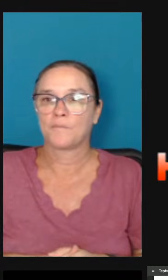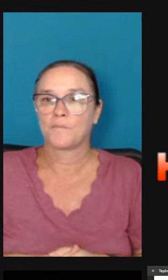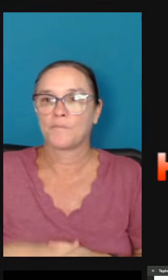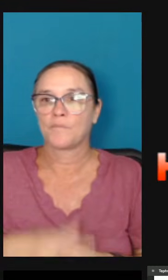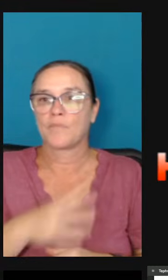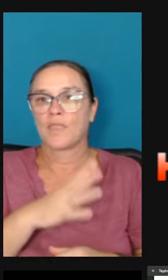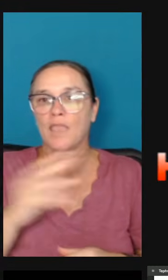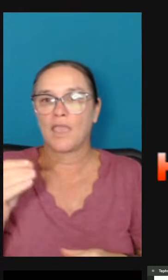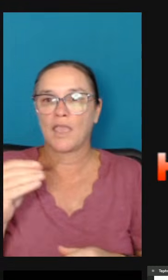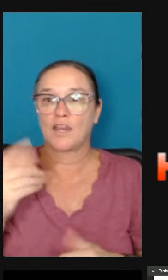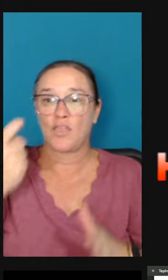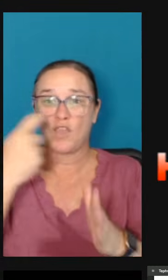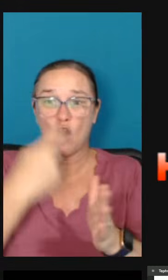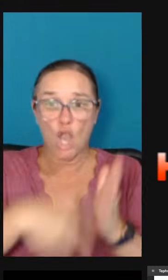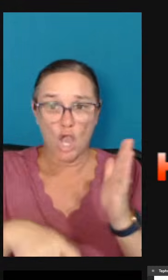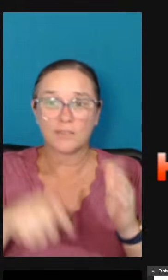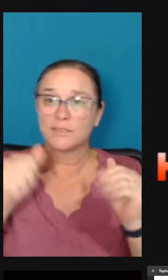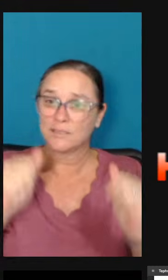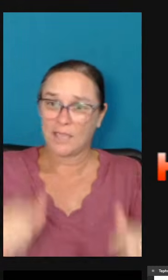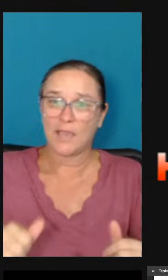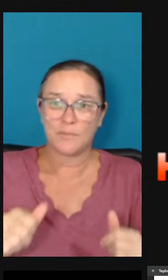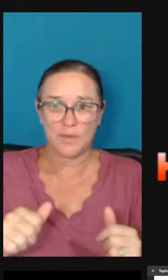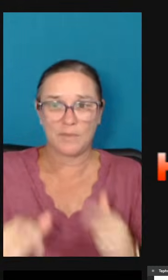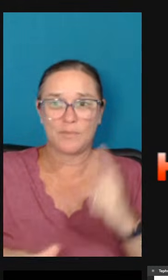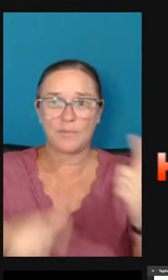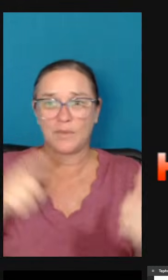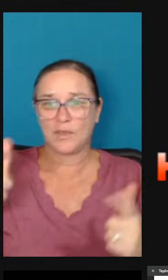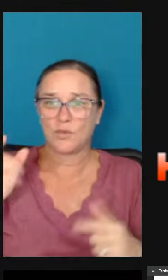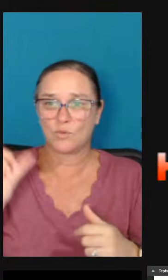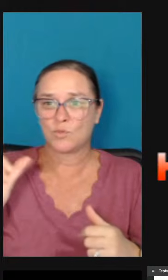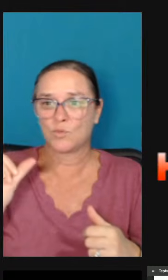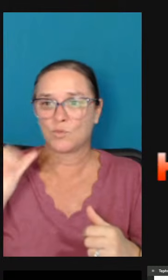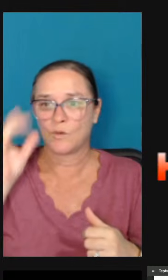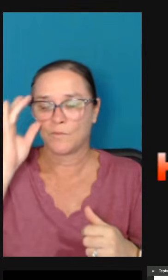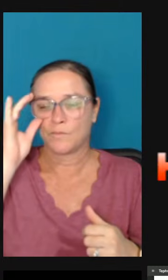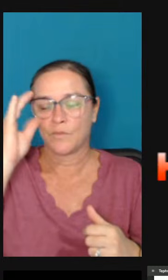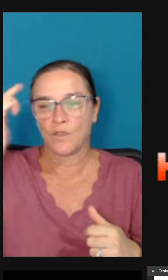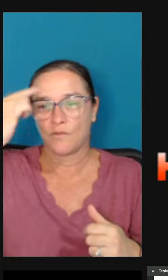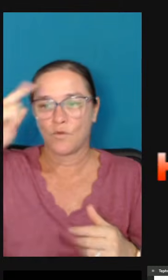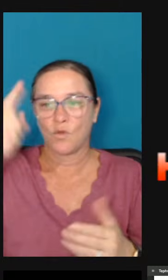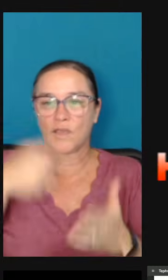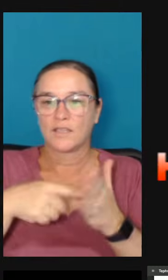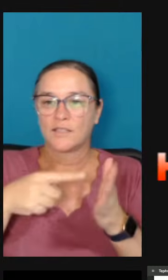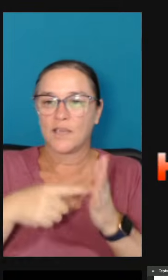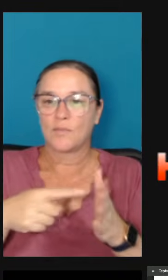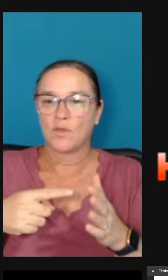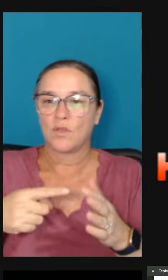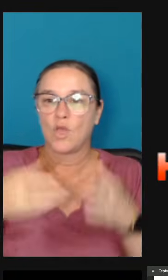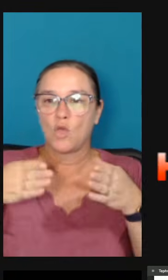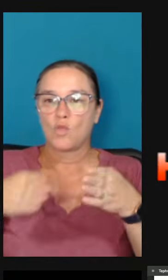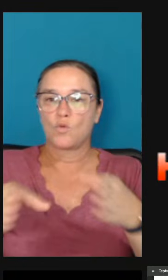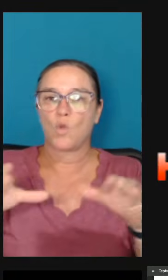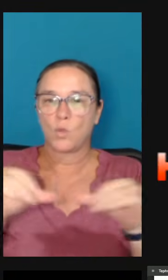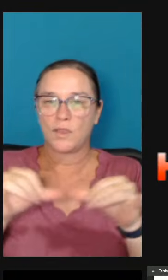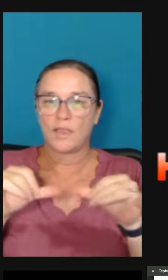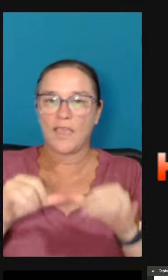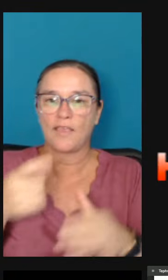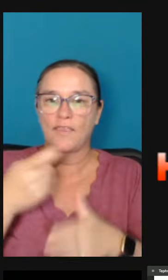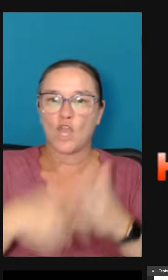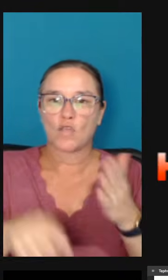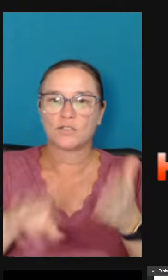the cost can be pretty big as well. So here's, for example, the different lengths of roads getting affected, cost of removal,